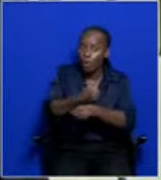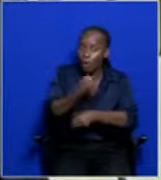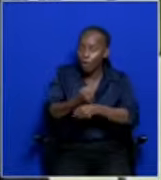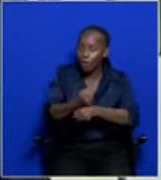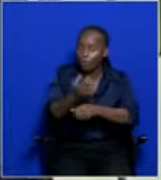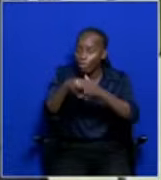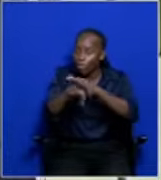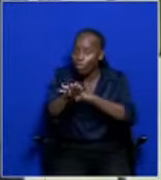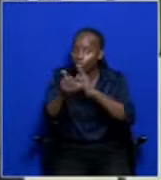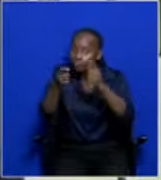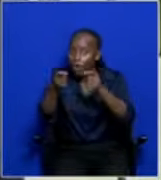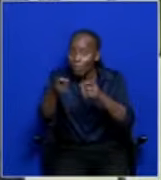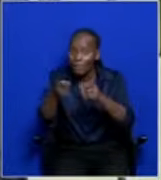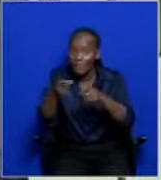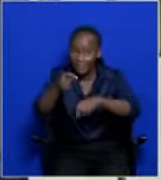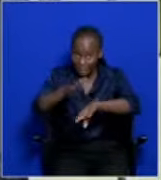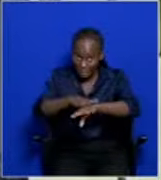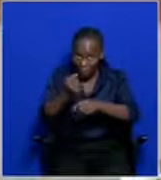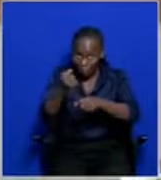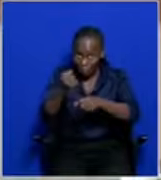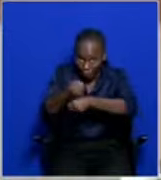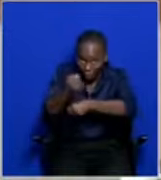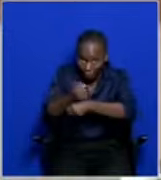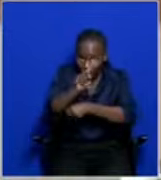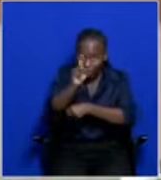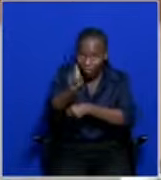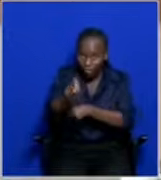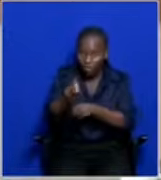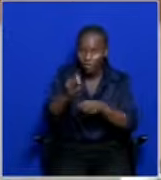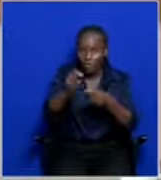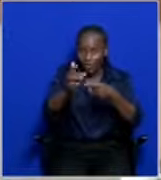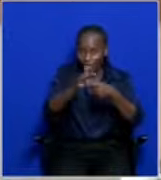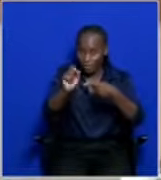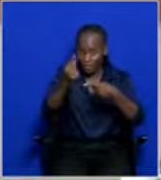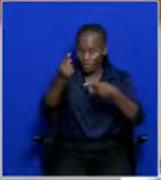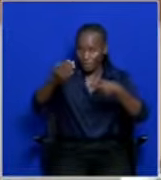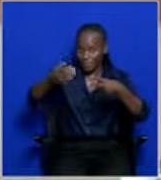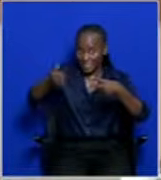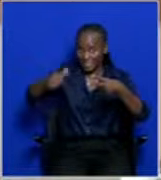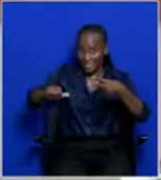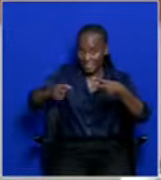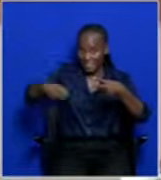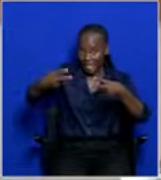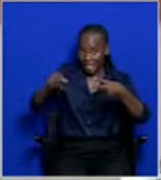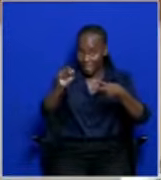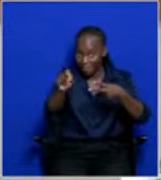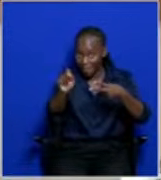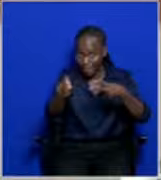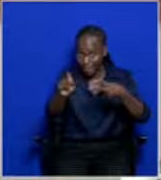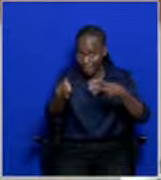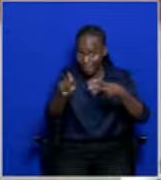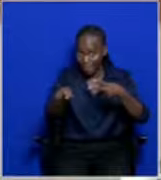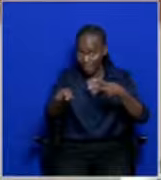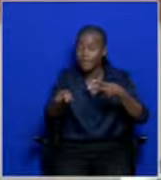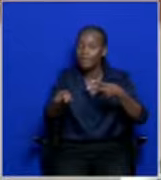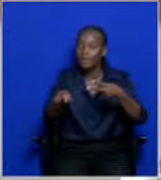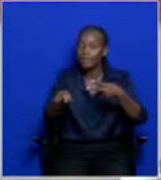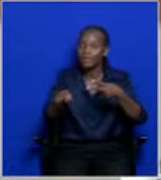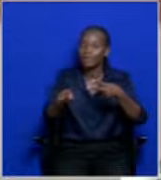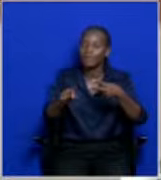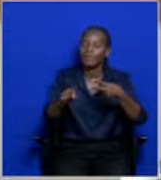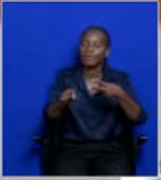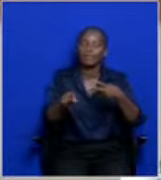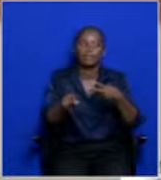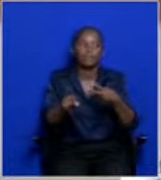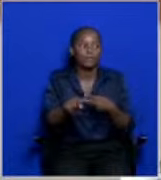Okay. I was going to then ask us to turn to the various statements that you have on file,